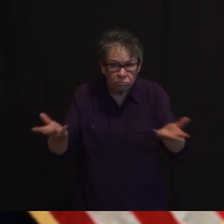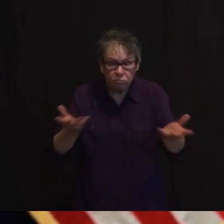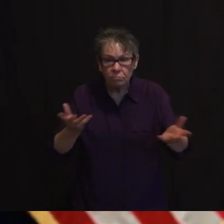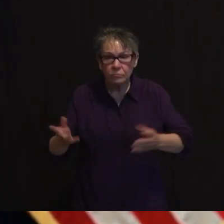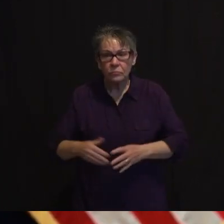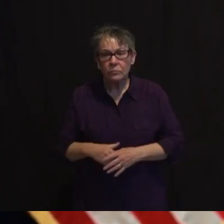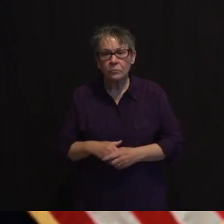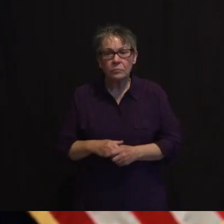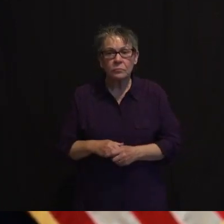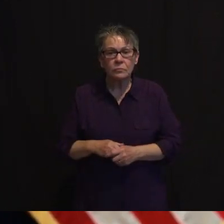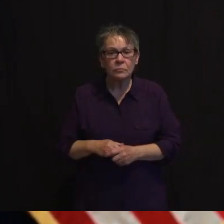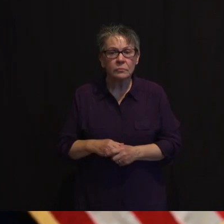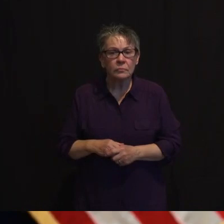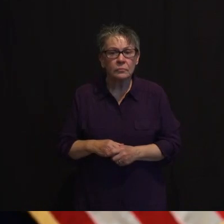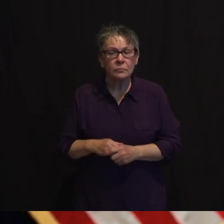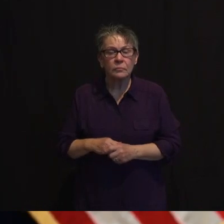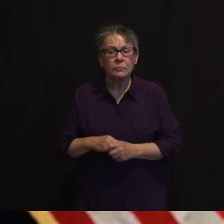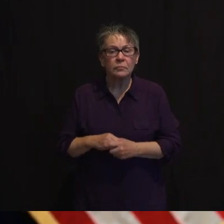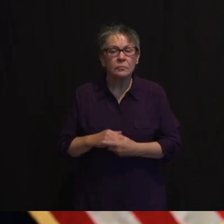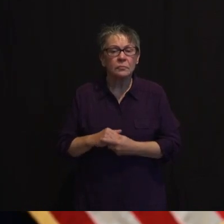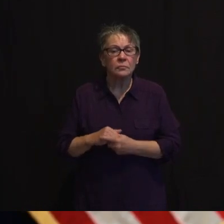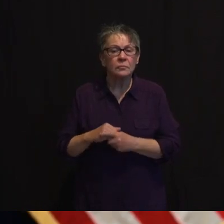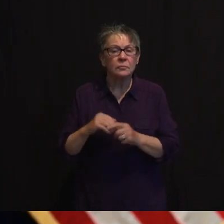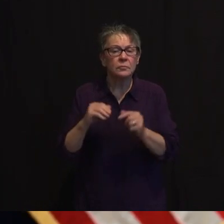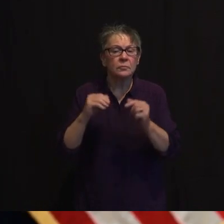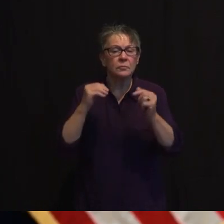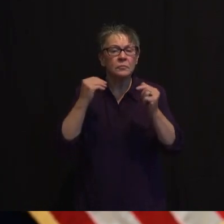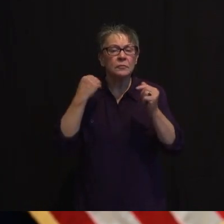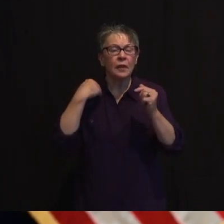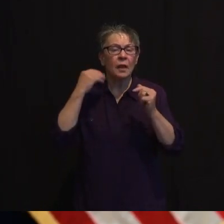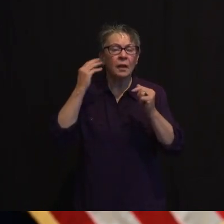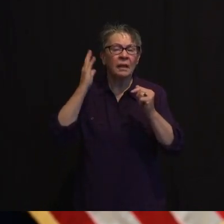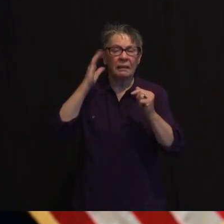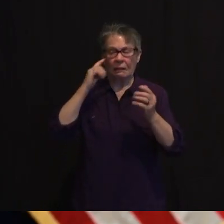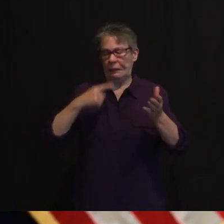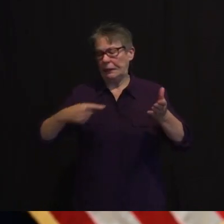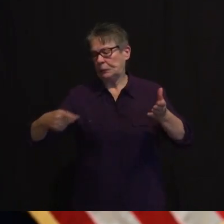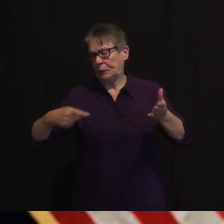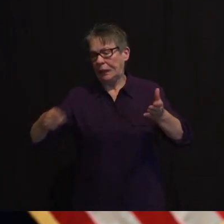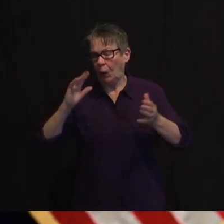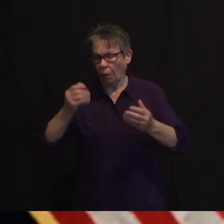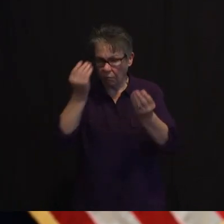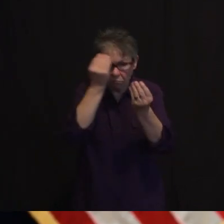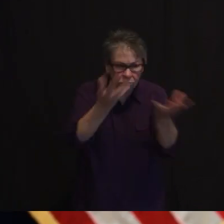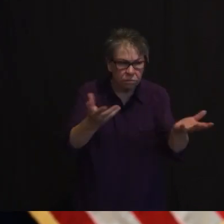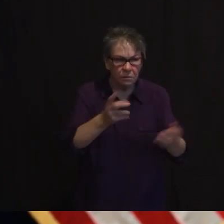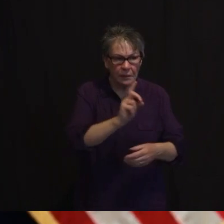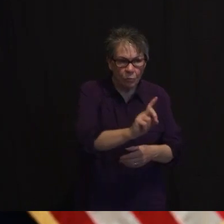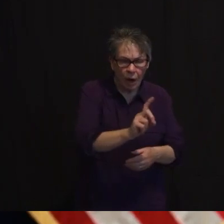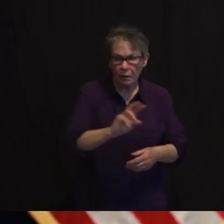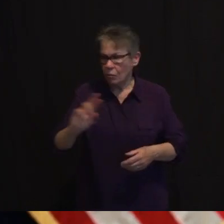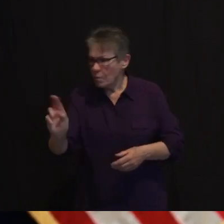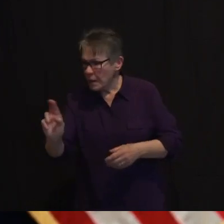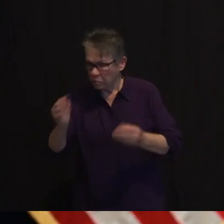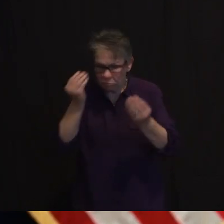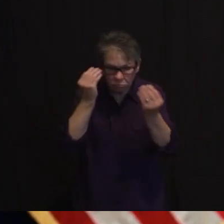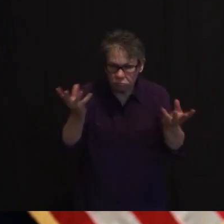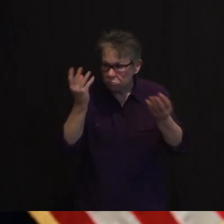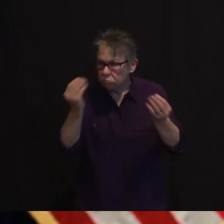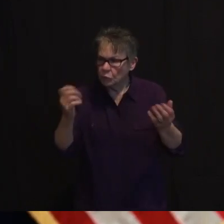are also, and we, as you can imagine, deal with them bilaterally, regularly, every day. We also do something similar